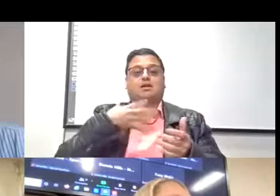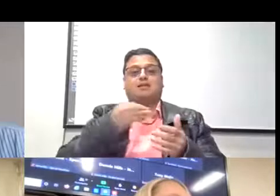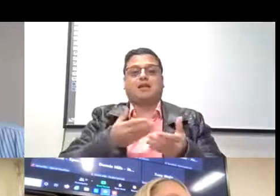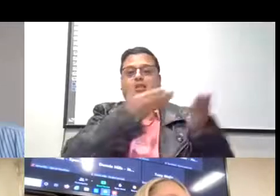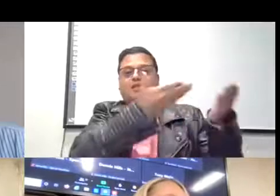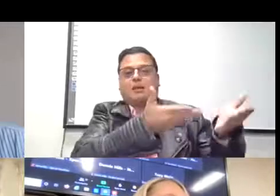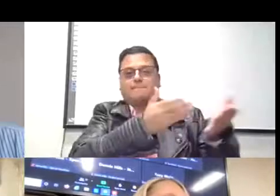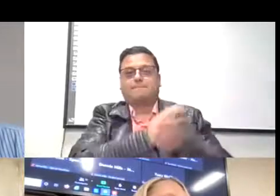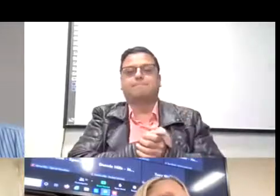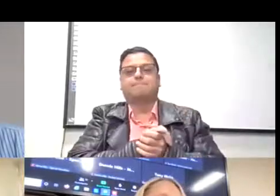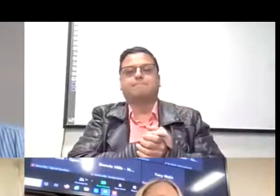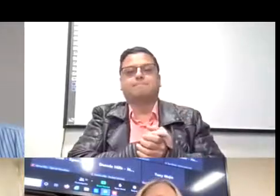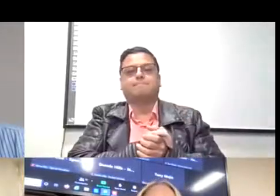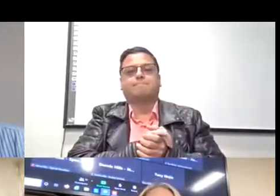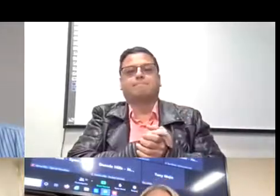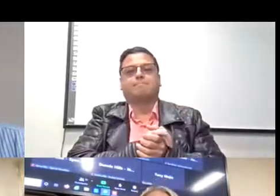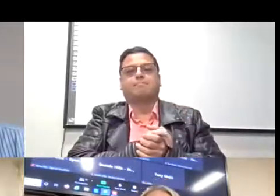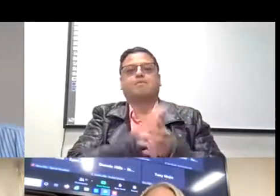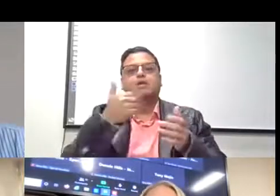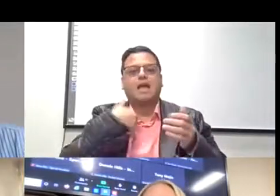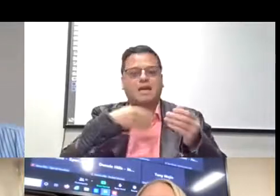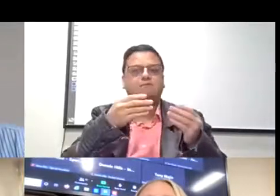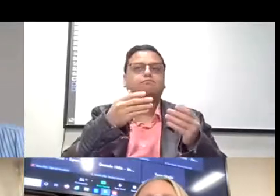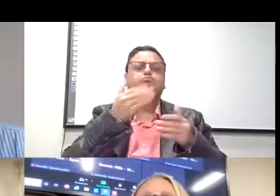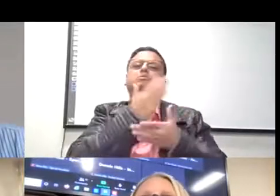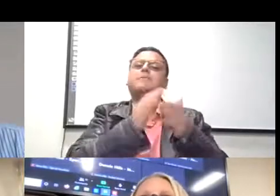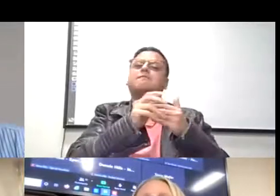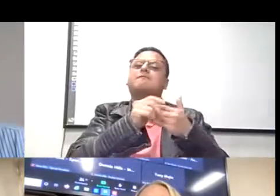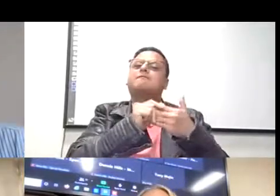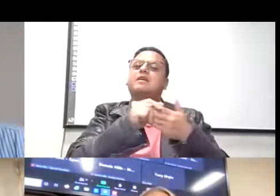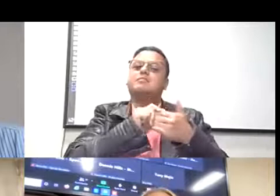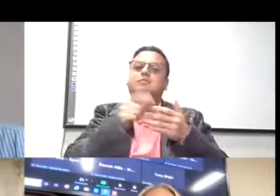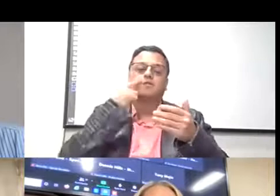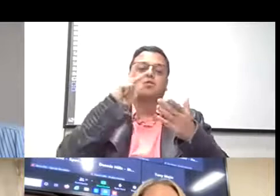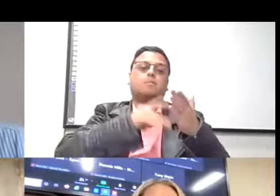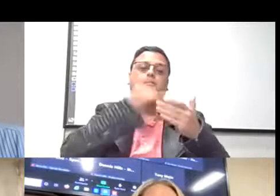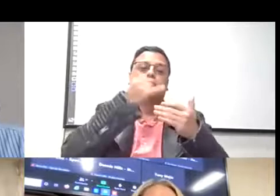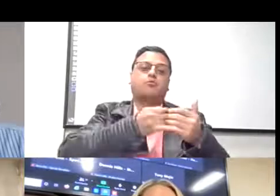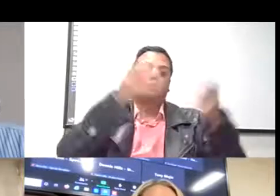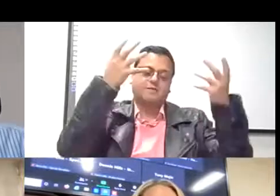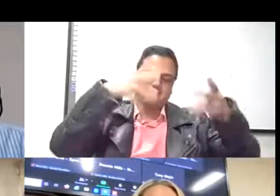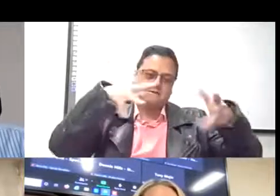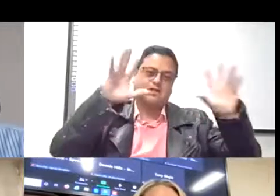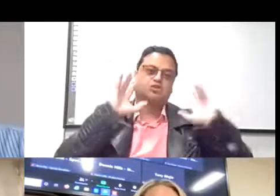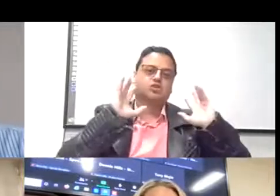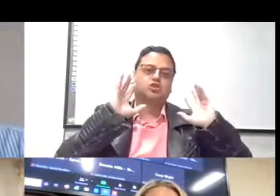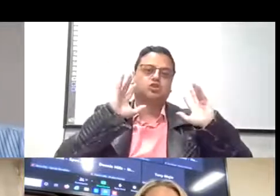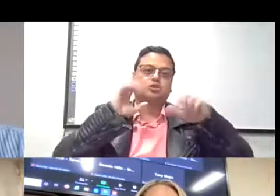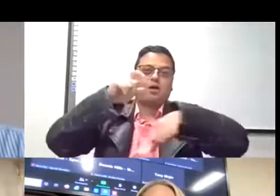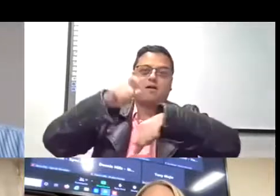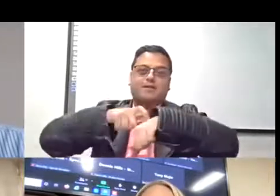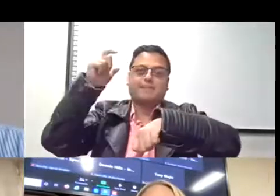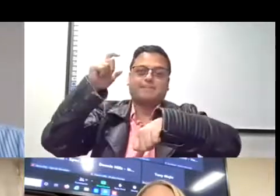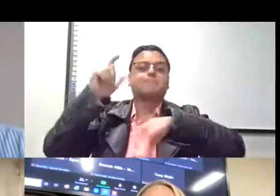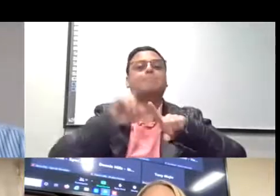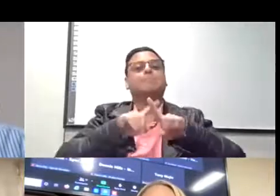that there is some wiggle room there for us to get projects done in a fast timeline,